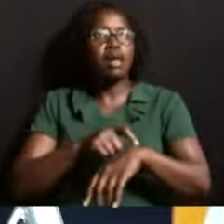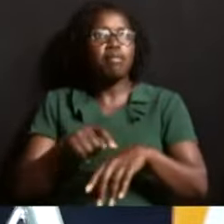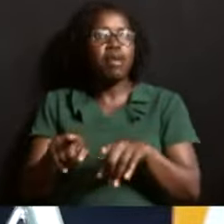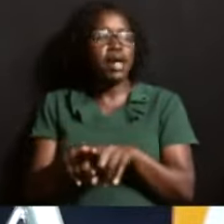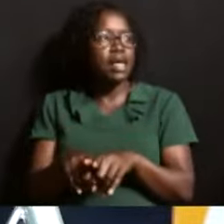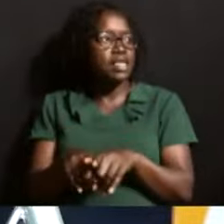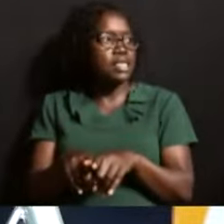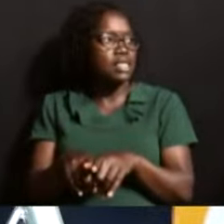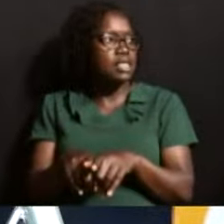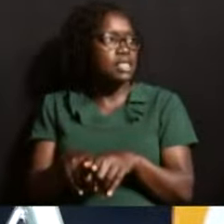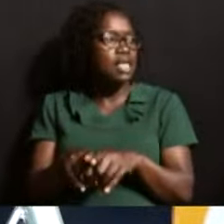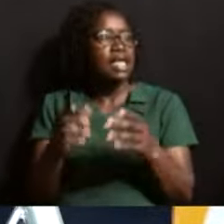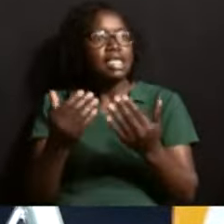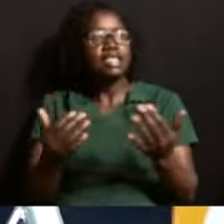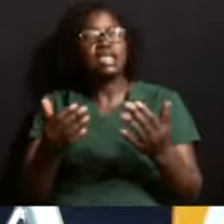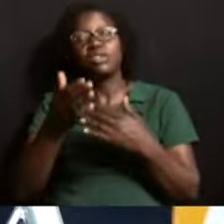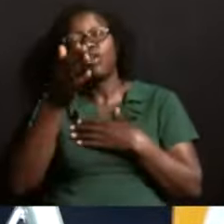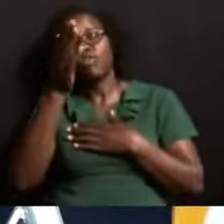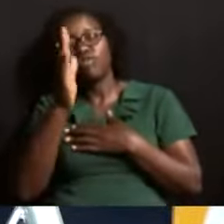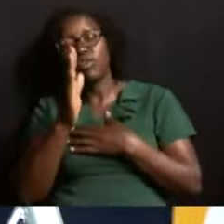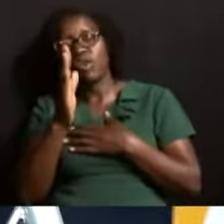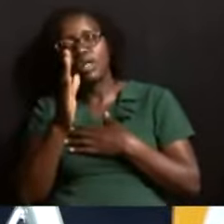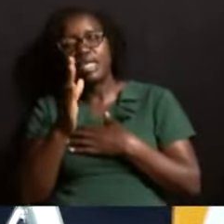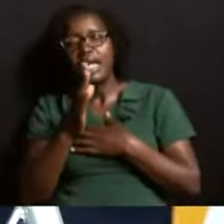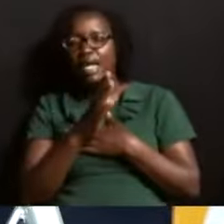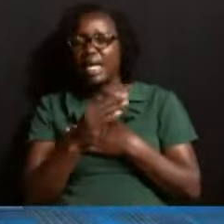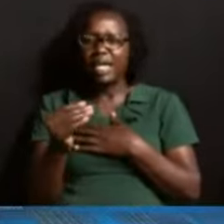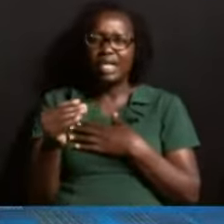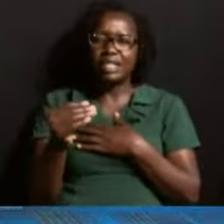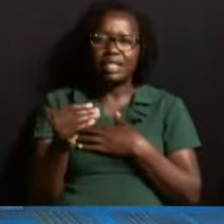a child of God,